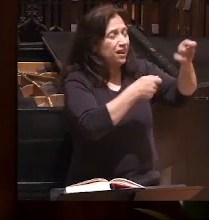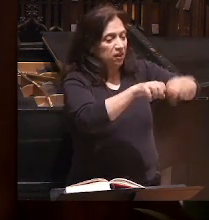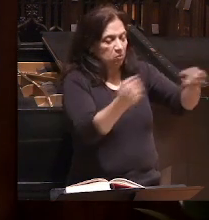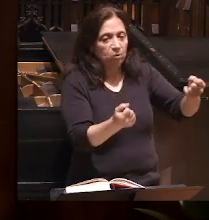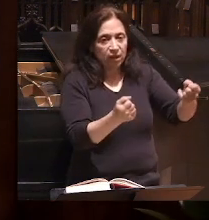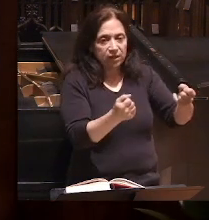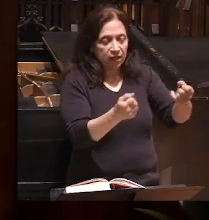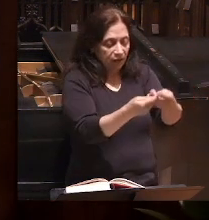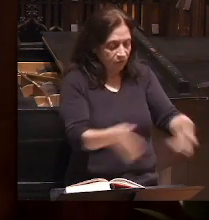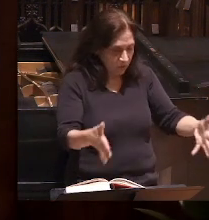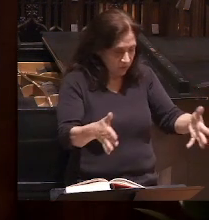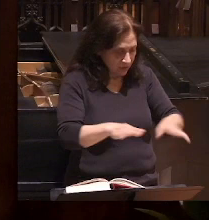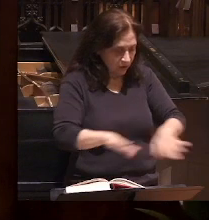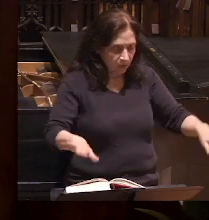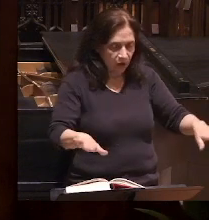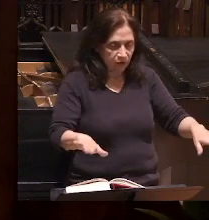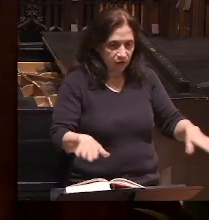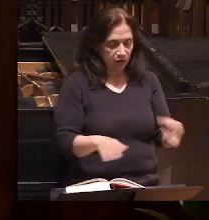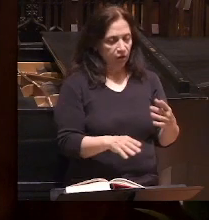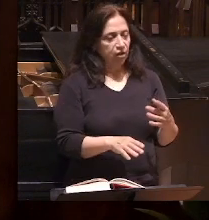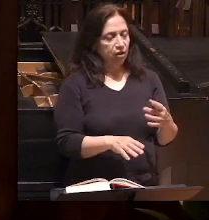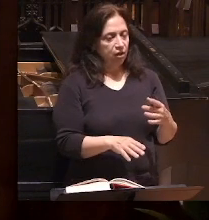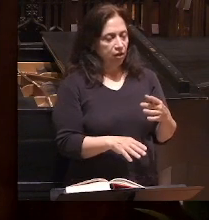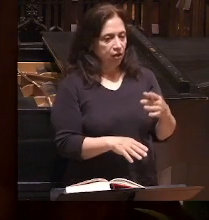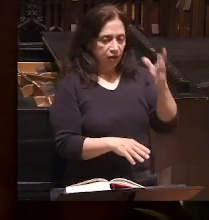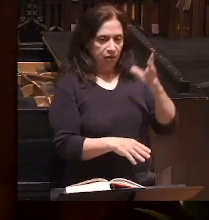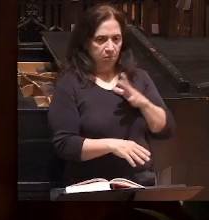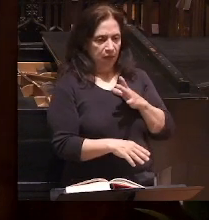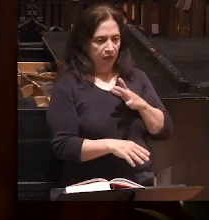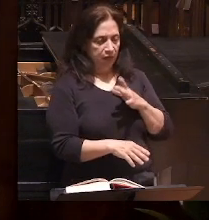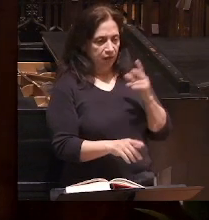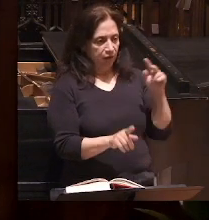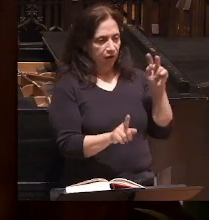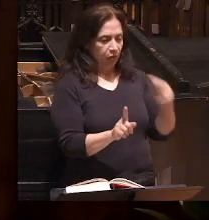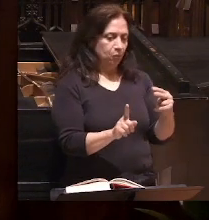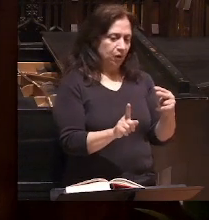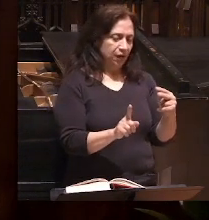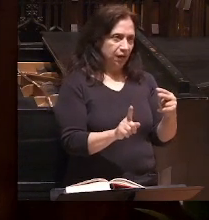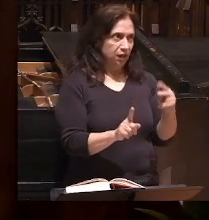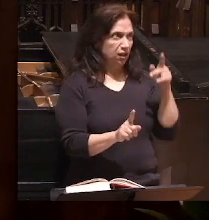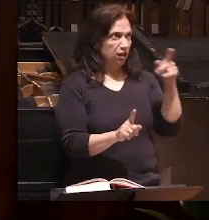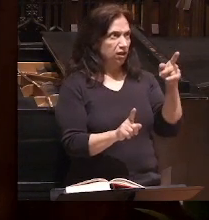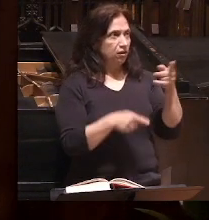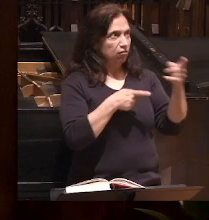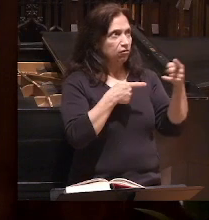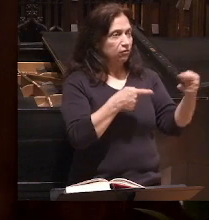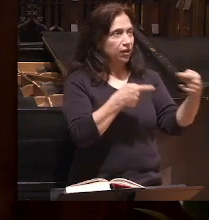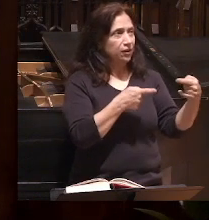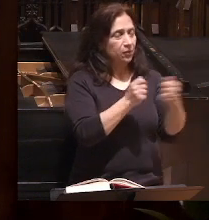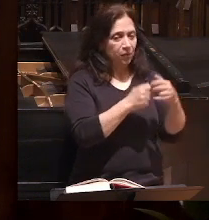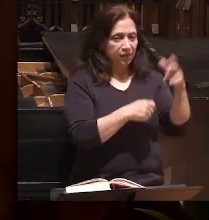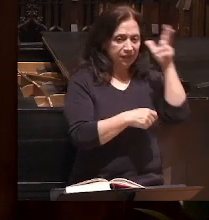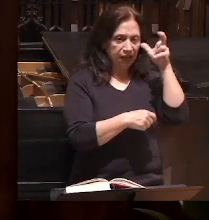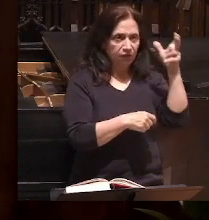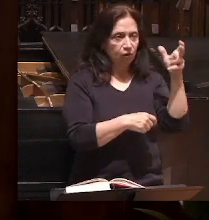And on the one hand, Don Quixote's misadventures with evil windmills might